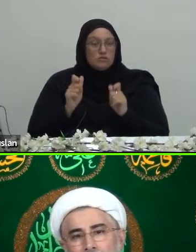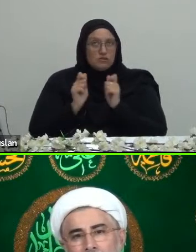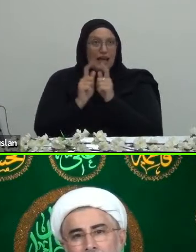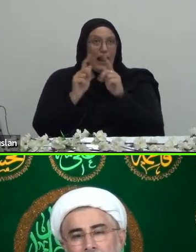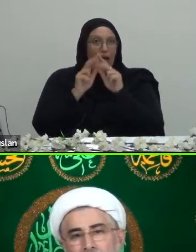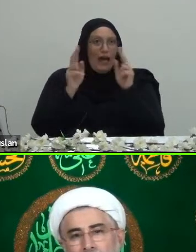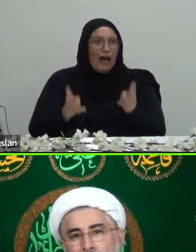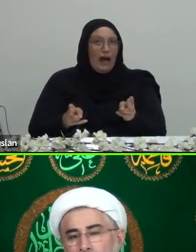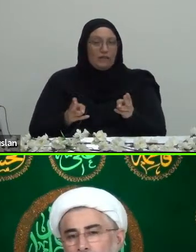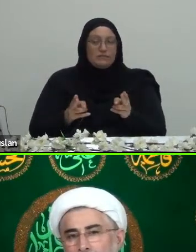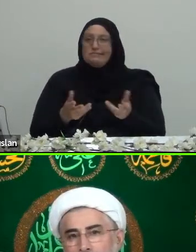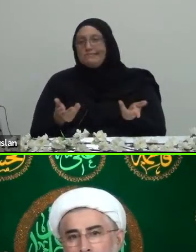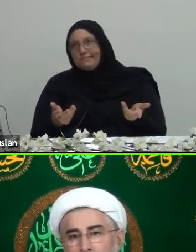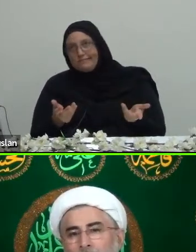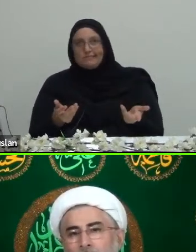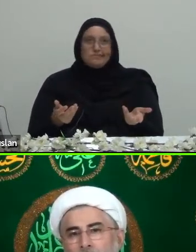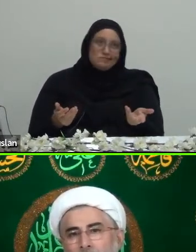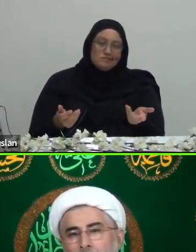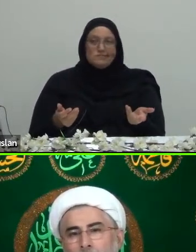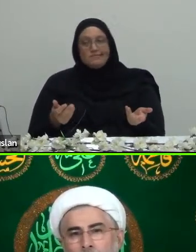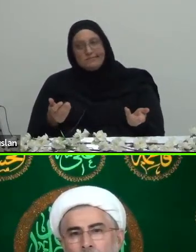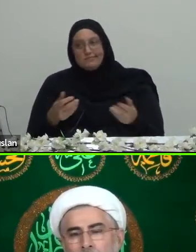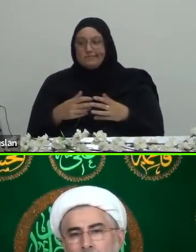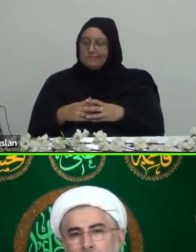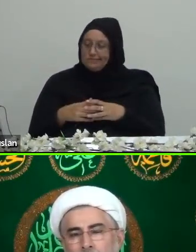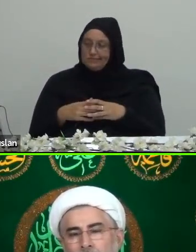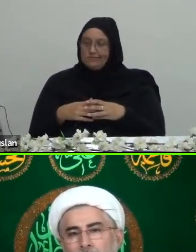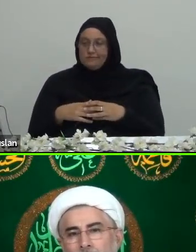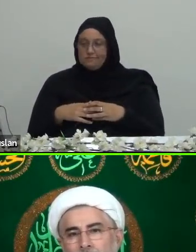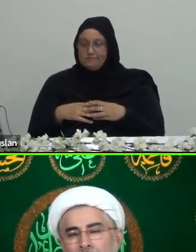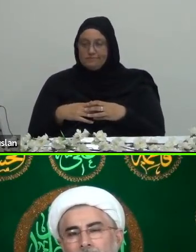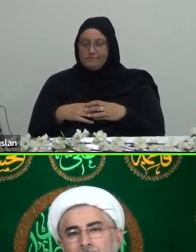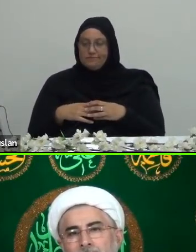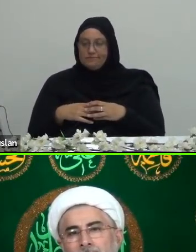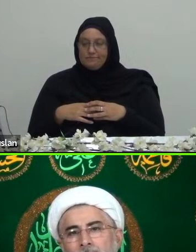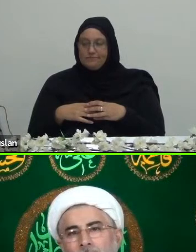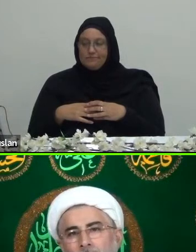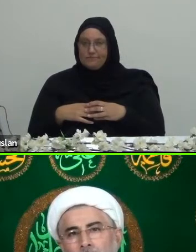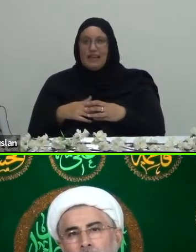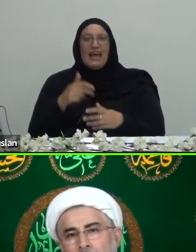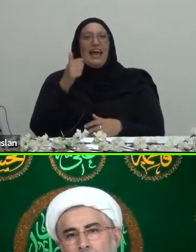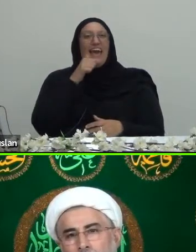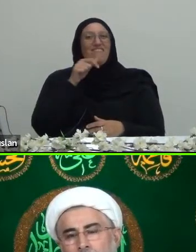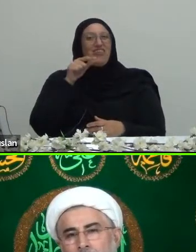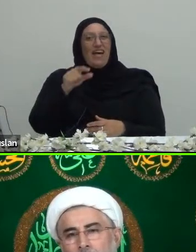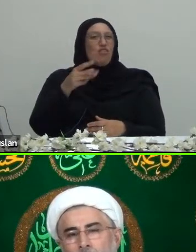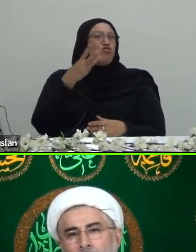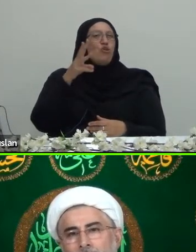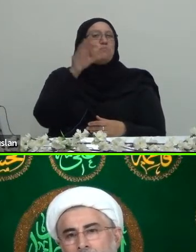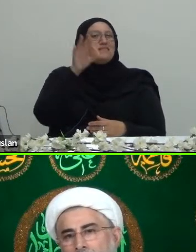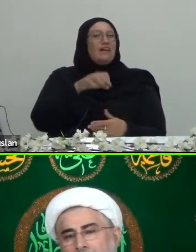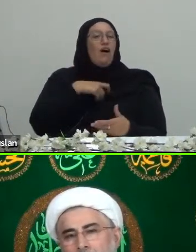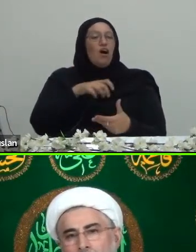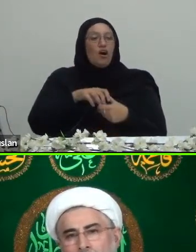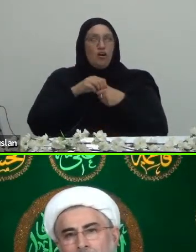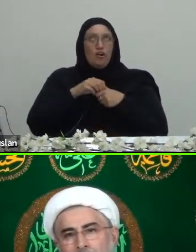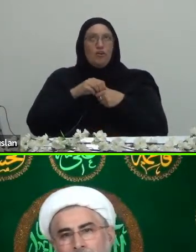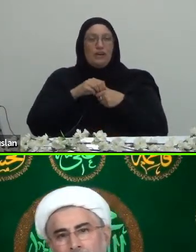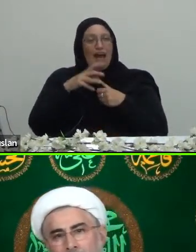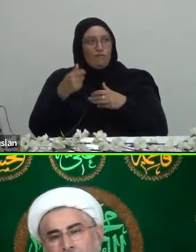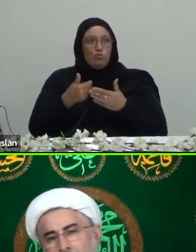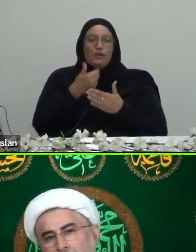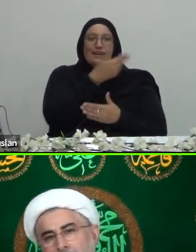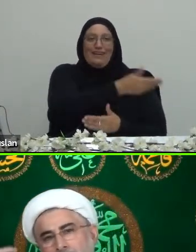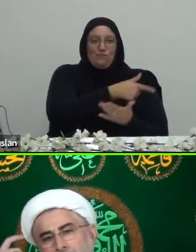that property is distributed or potentially supposed to be distributed to the heirs, there are two situations. One is that one of